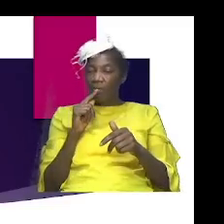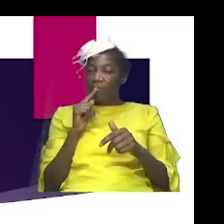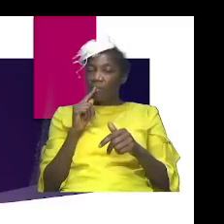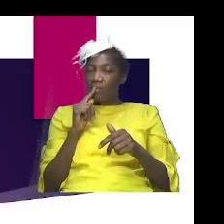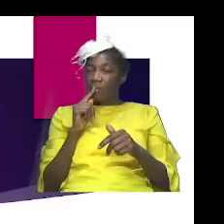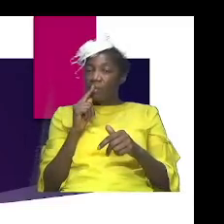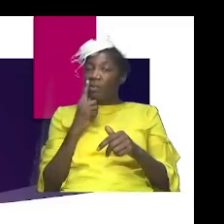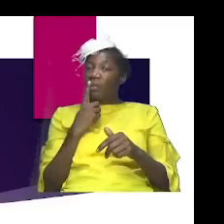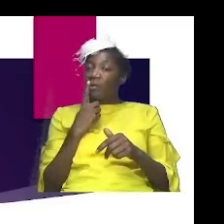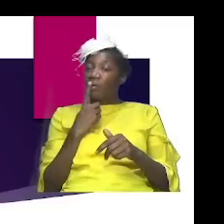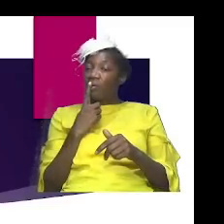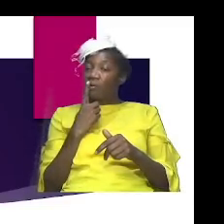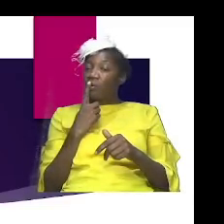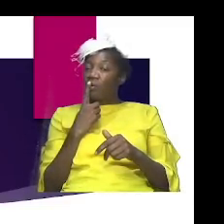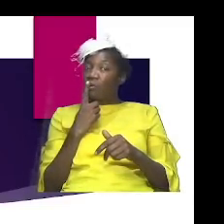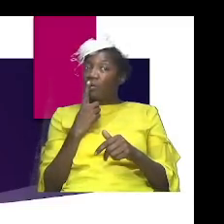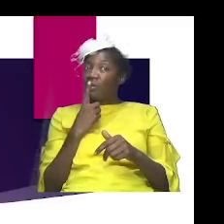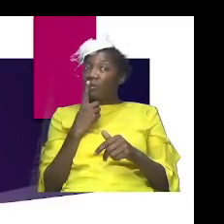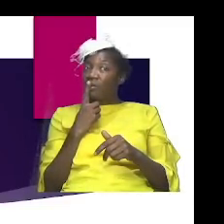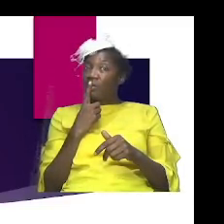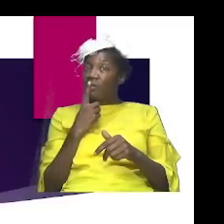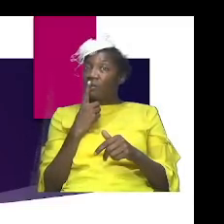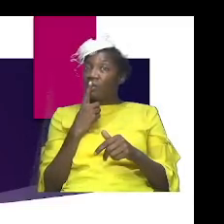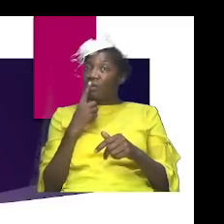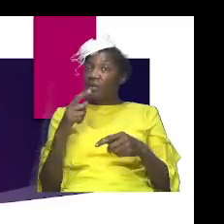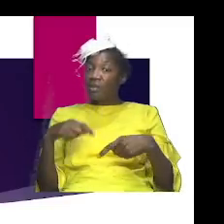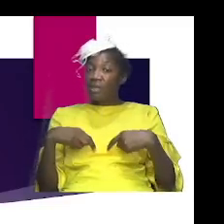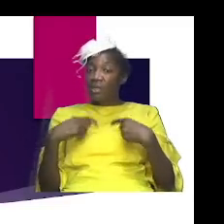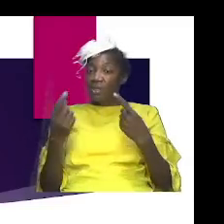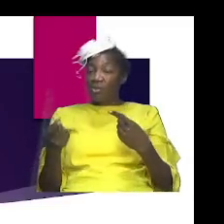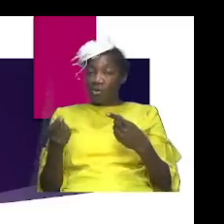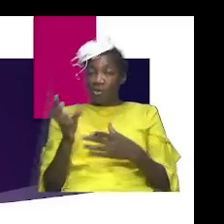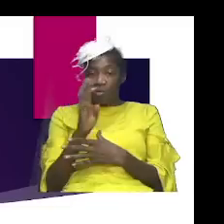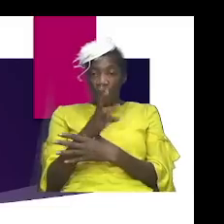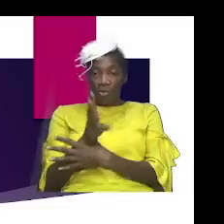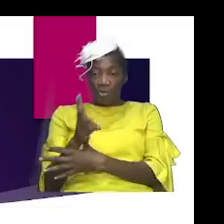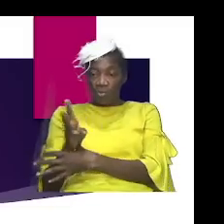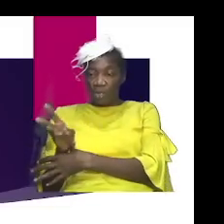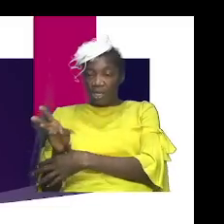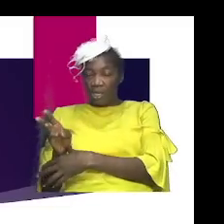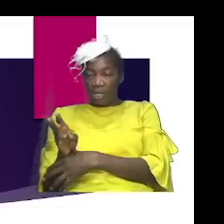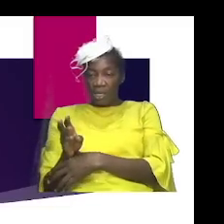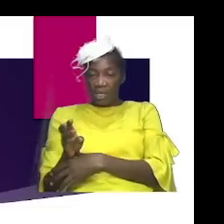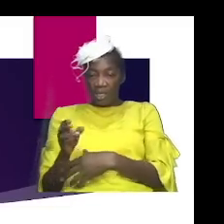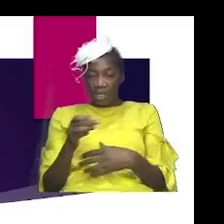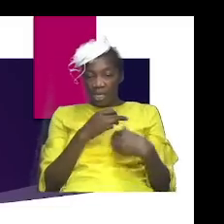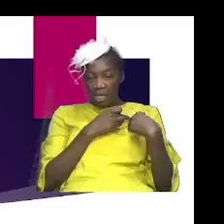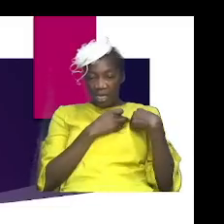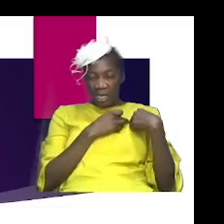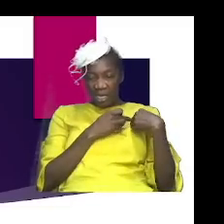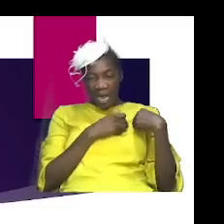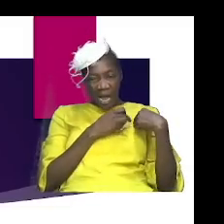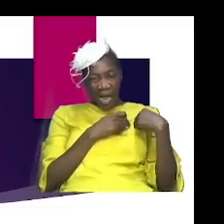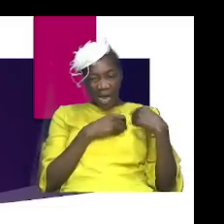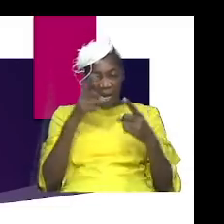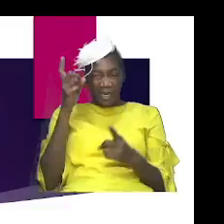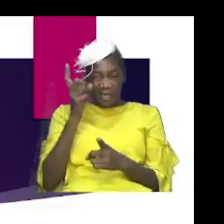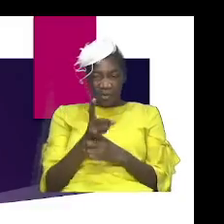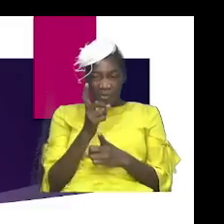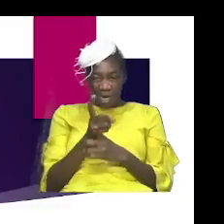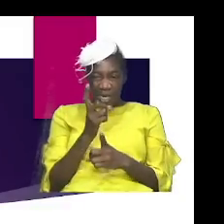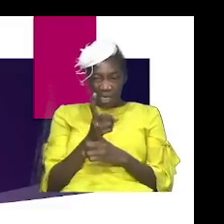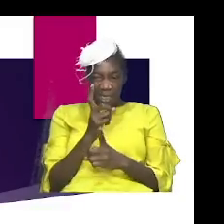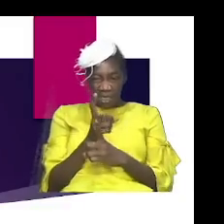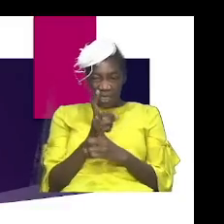are silent giants. If it is to go to witnessing, they are there. And their heart is just right. Anytime they're at